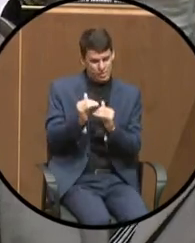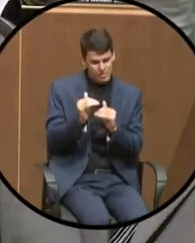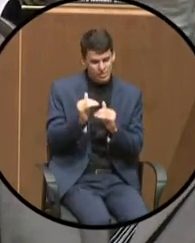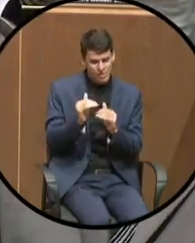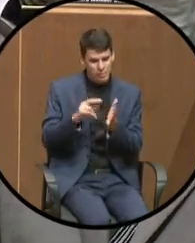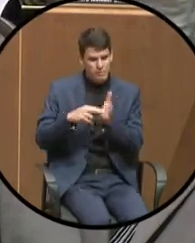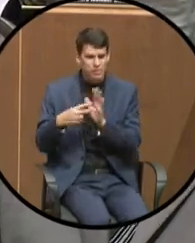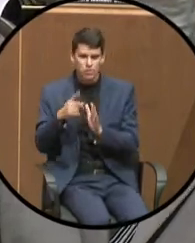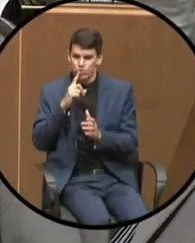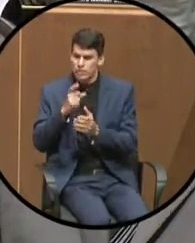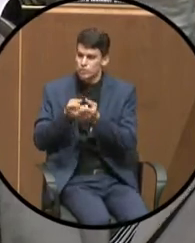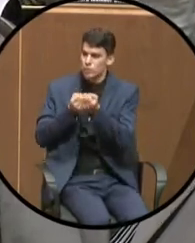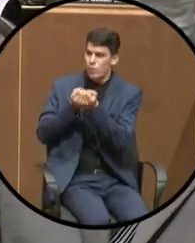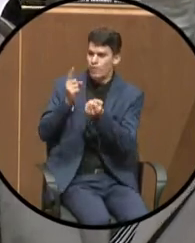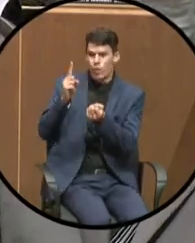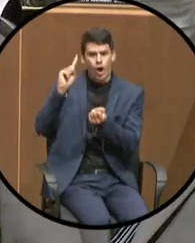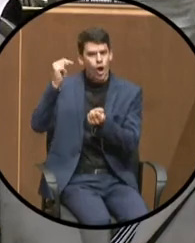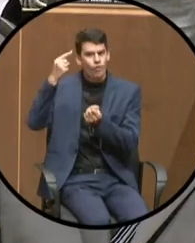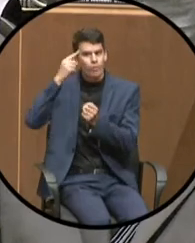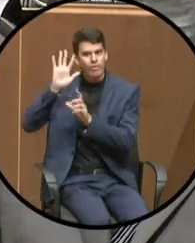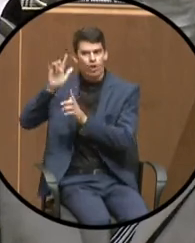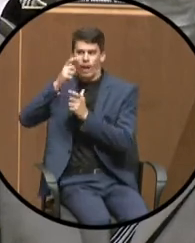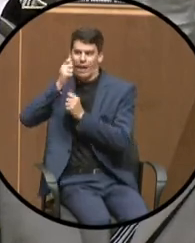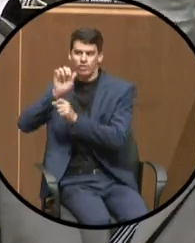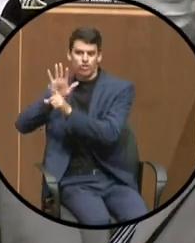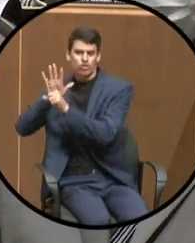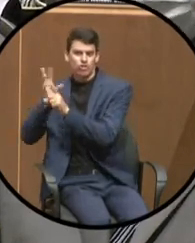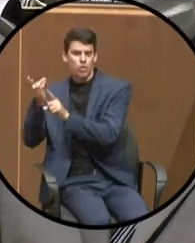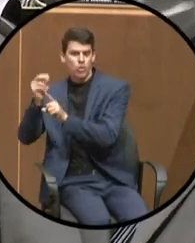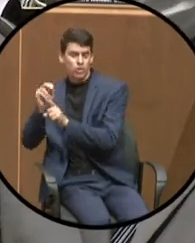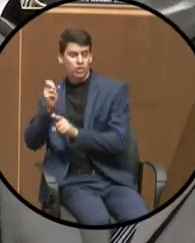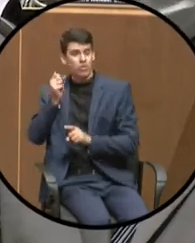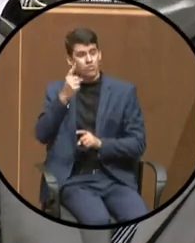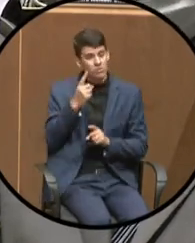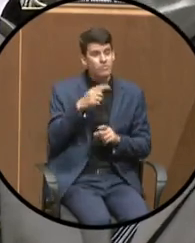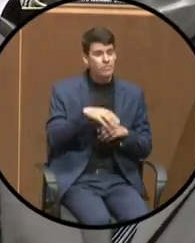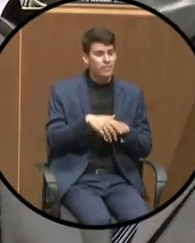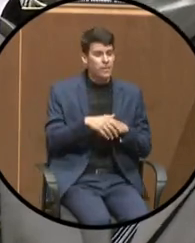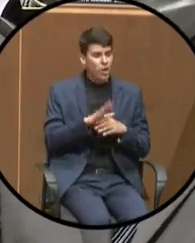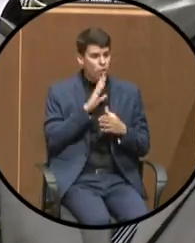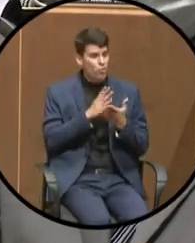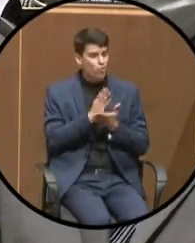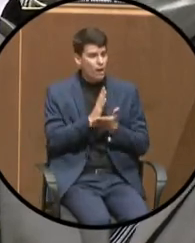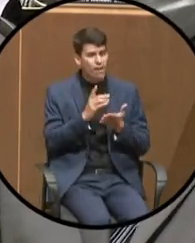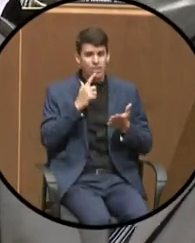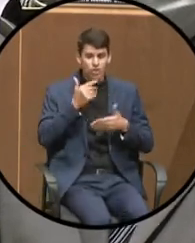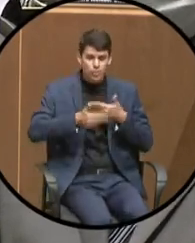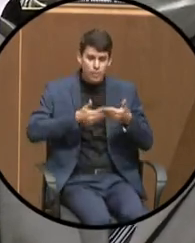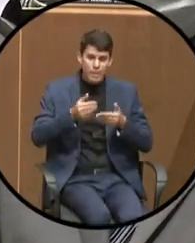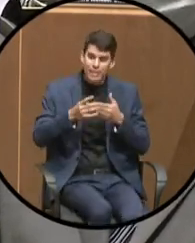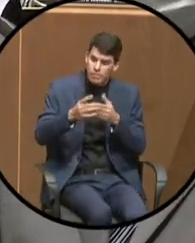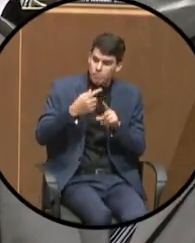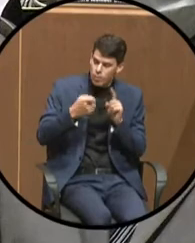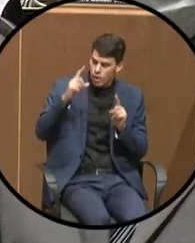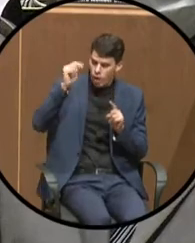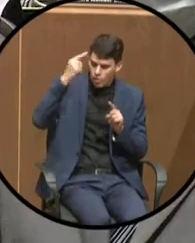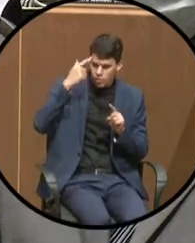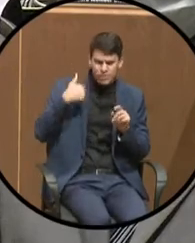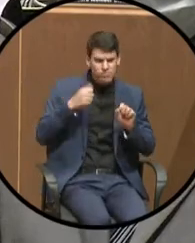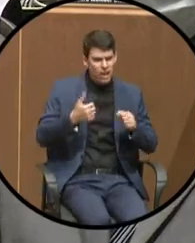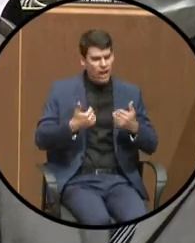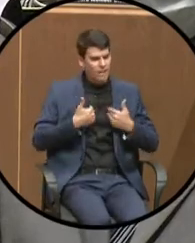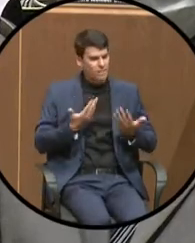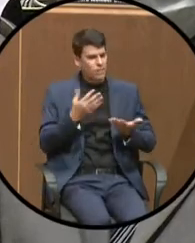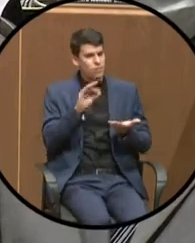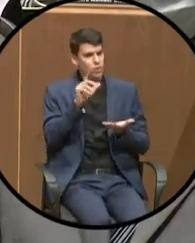compelling governmental interest. The right to be let alone by government does exist in Florida as part of a right of privacy that